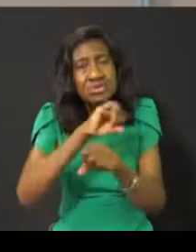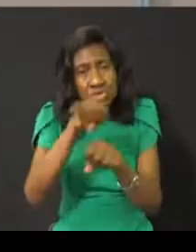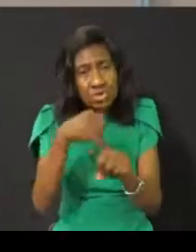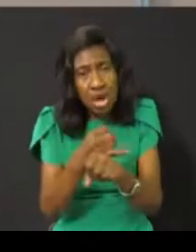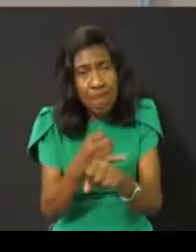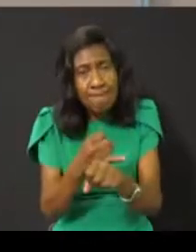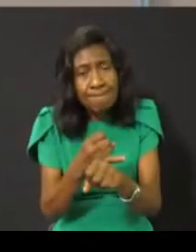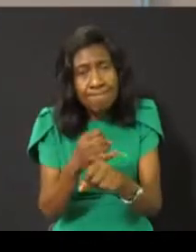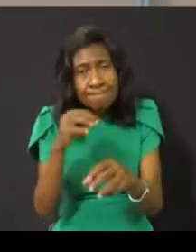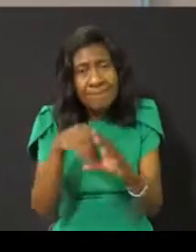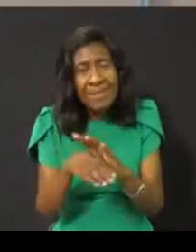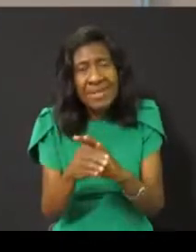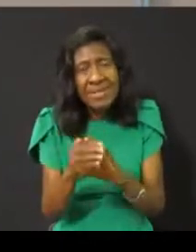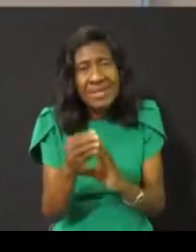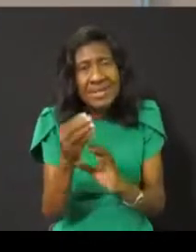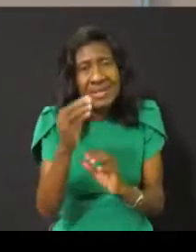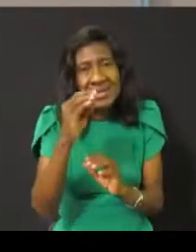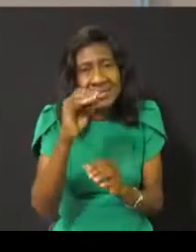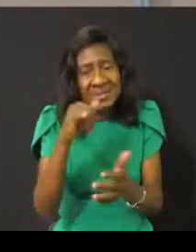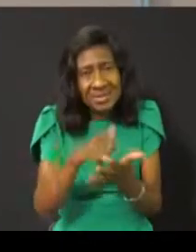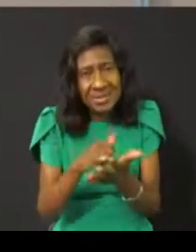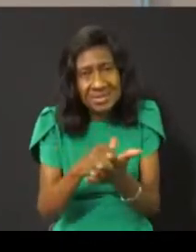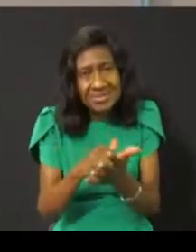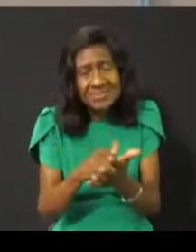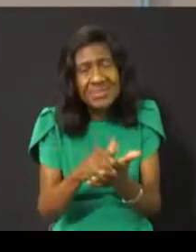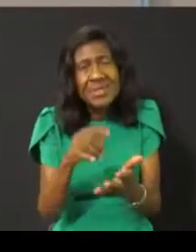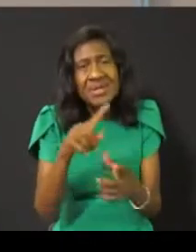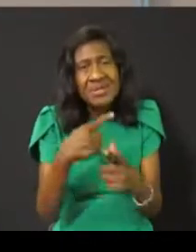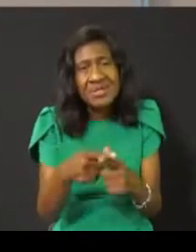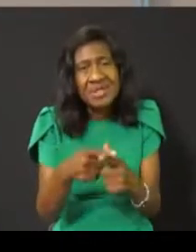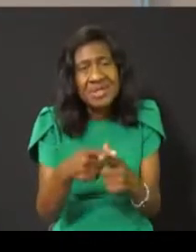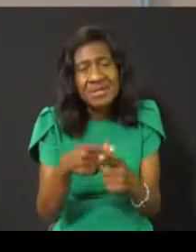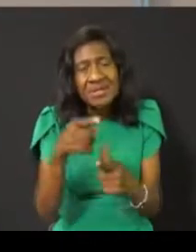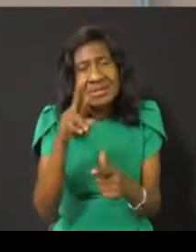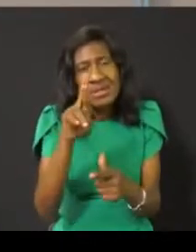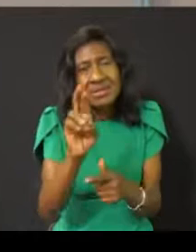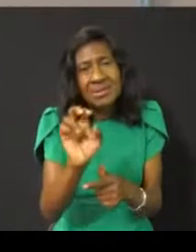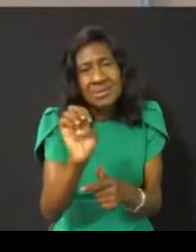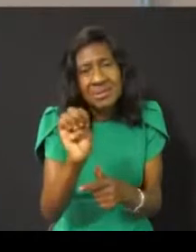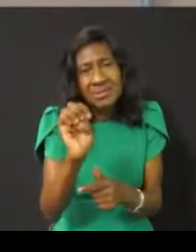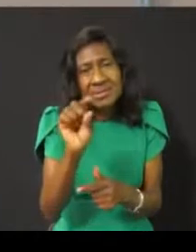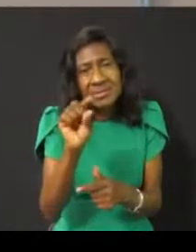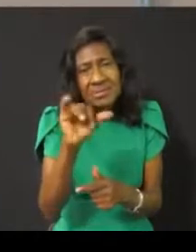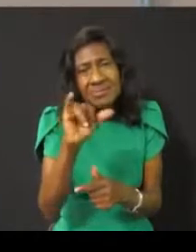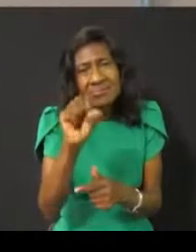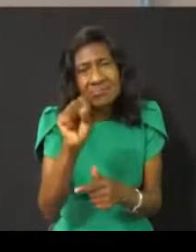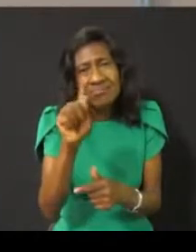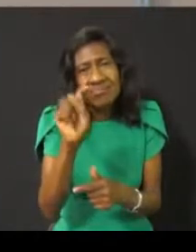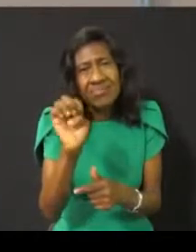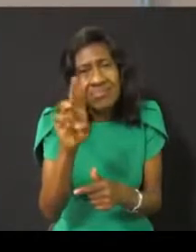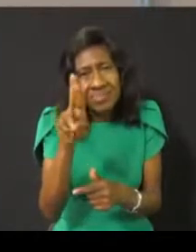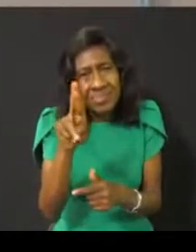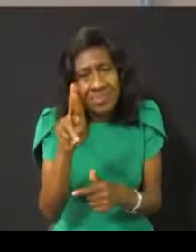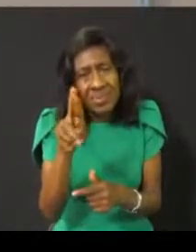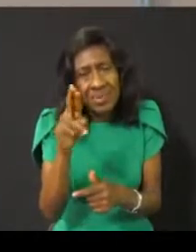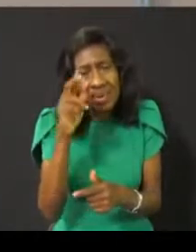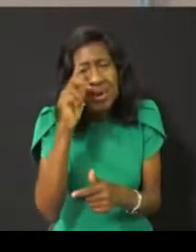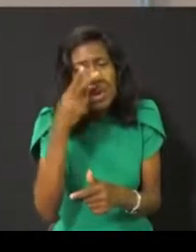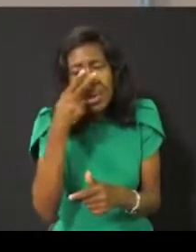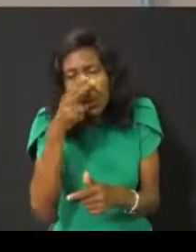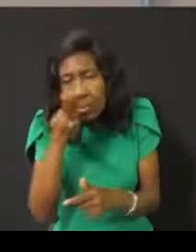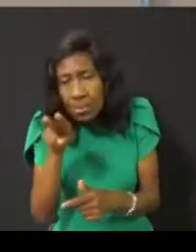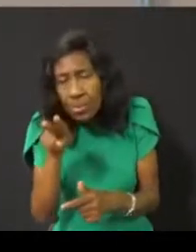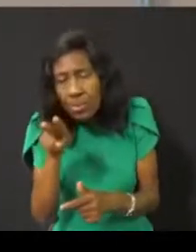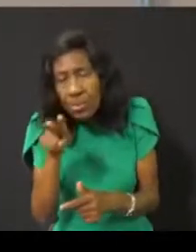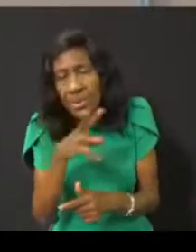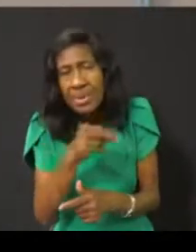please register. More details about these courses and how to sign up will be released next week, so look out for more information